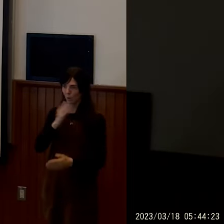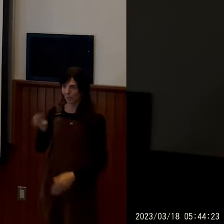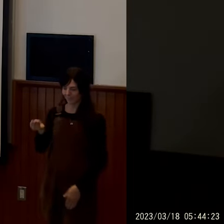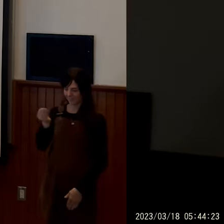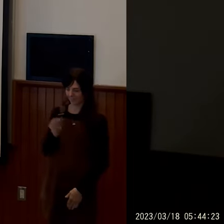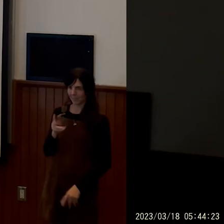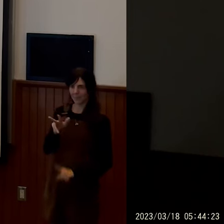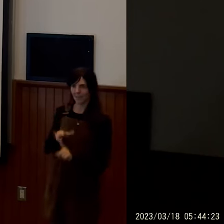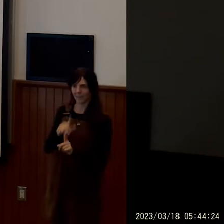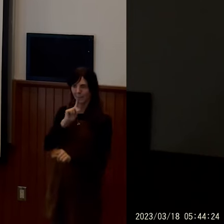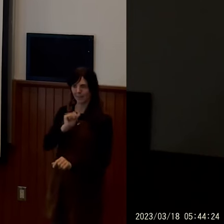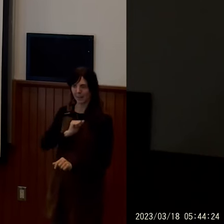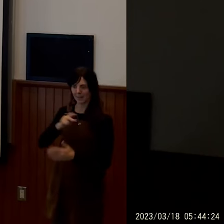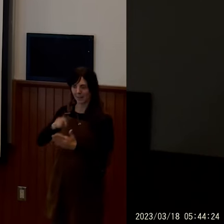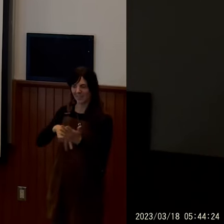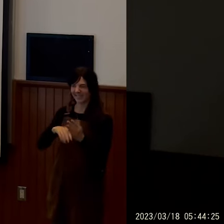read.